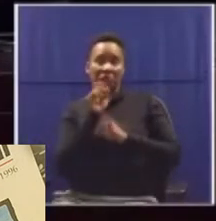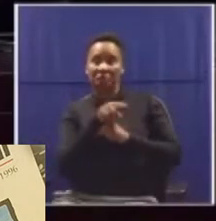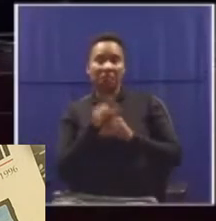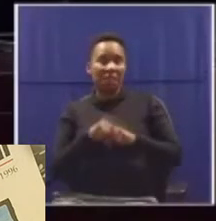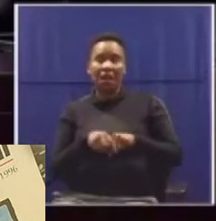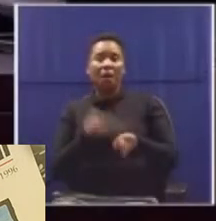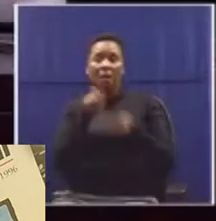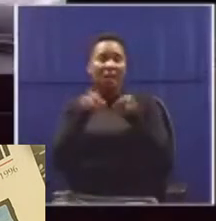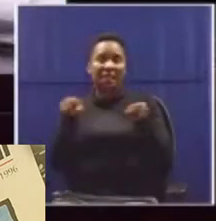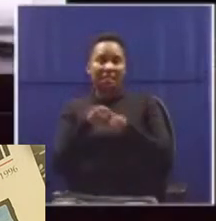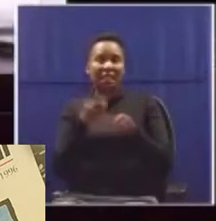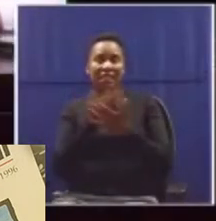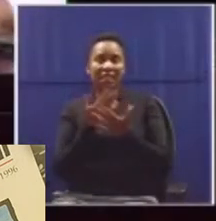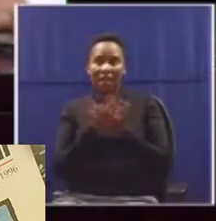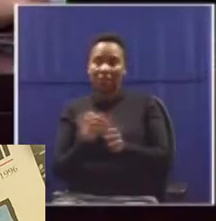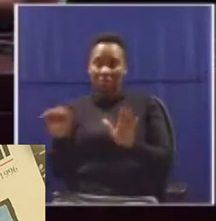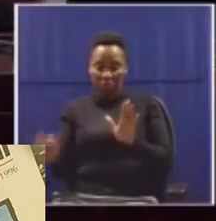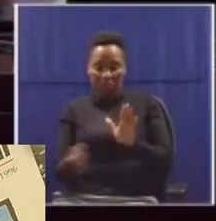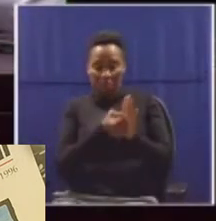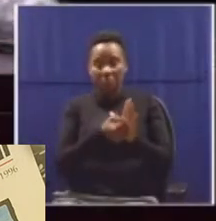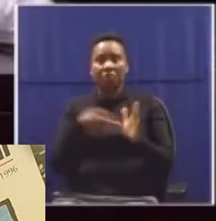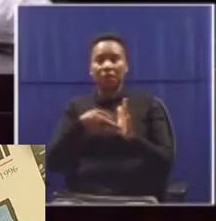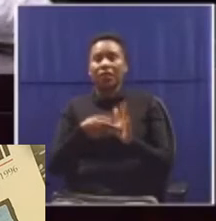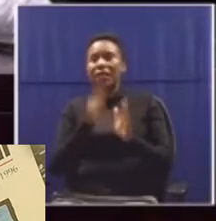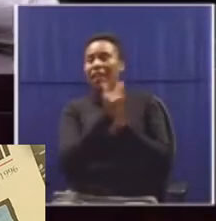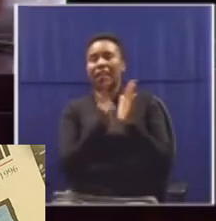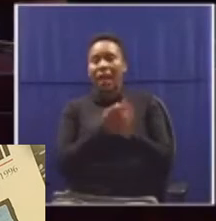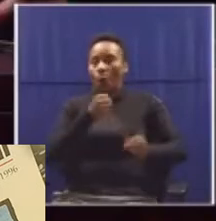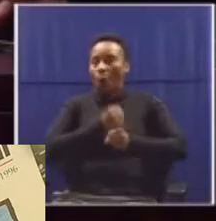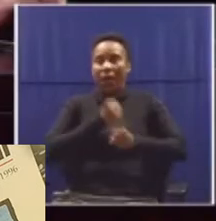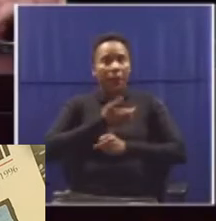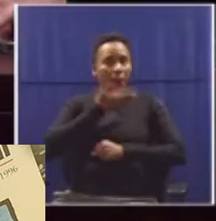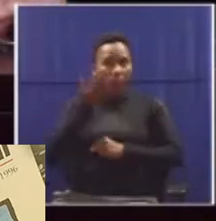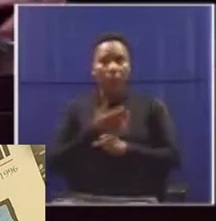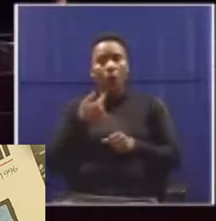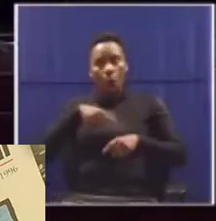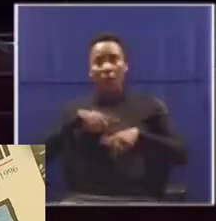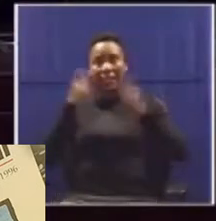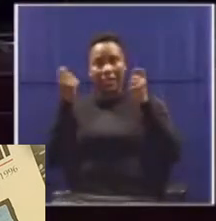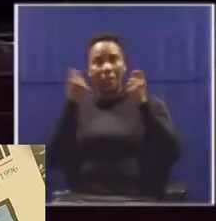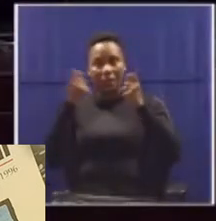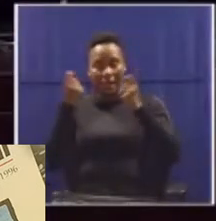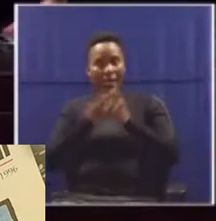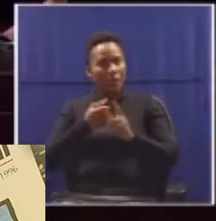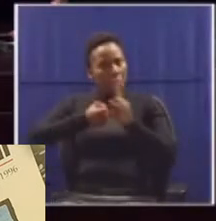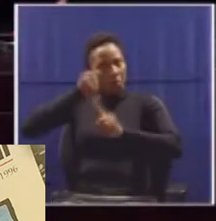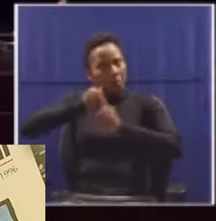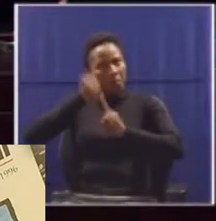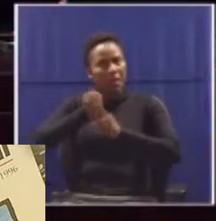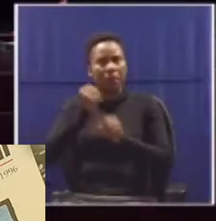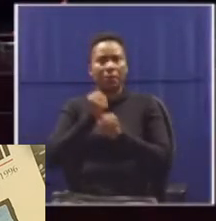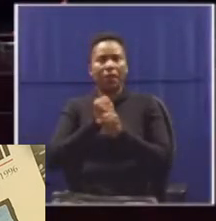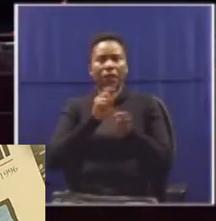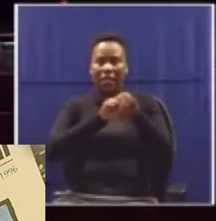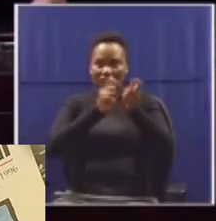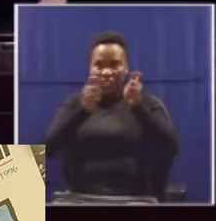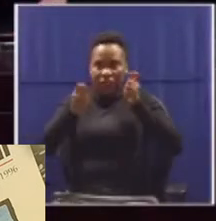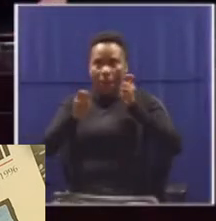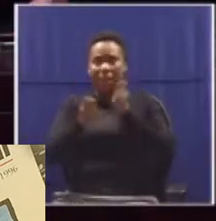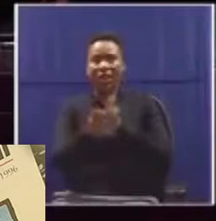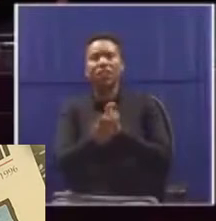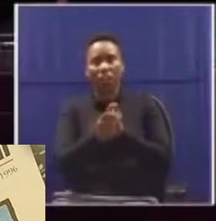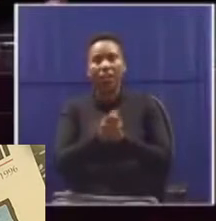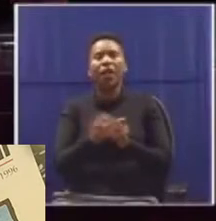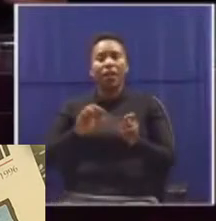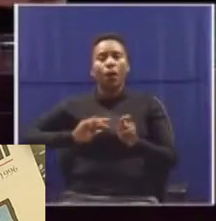who could be admitted to Legal practice we celebrate great strides made towards a transformation and